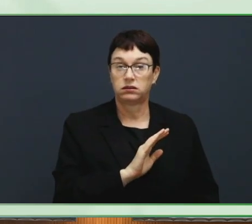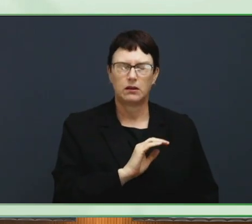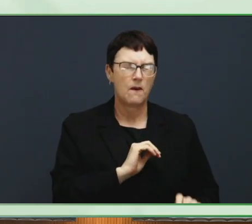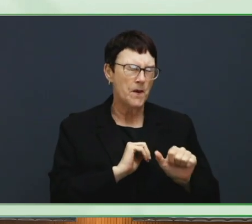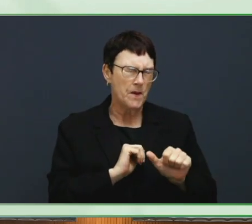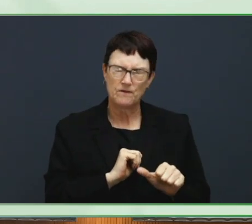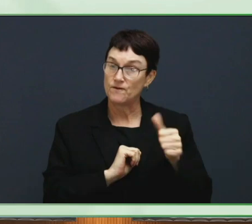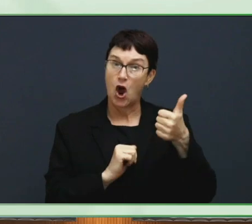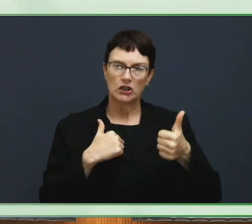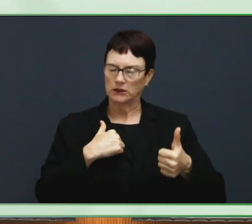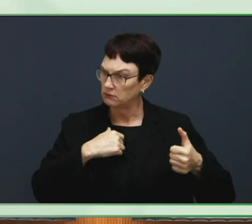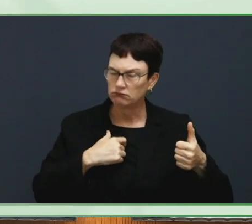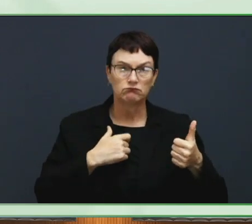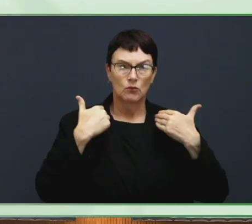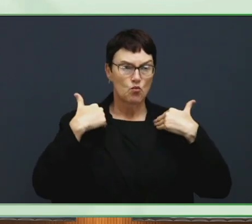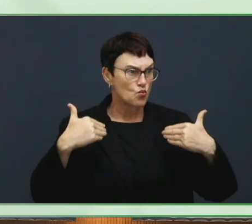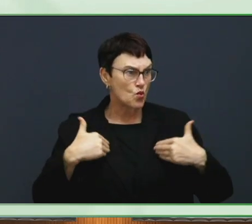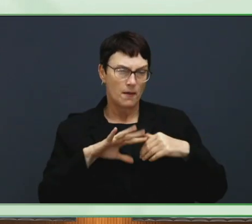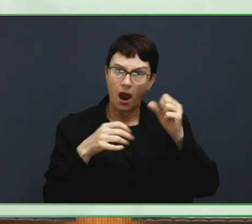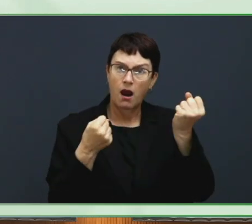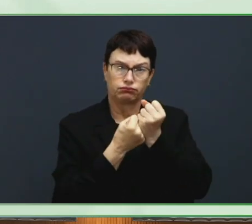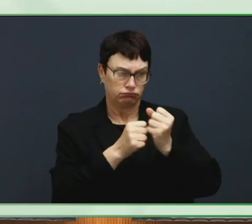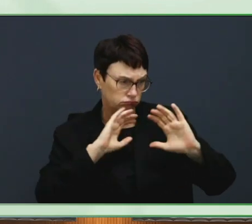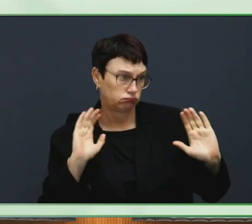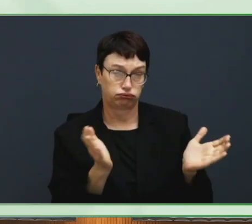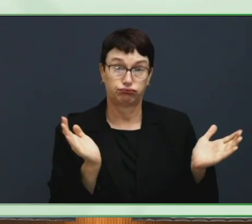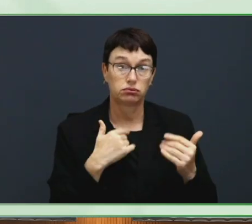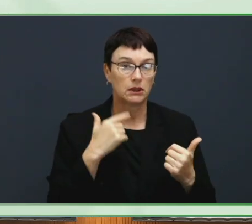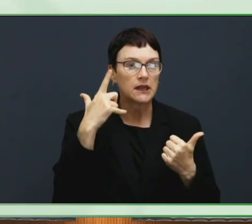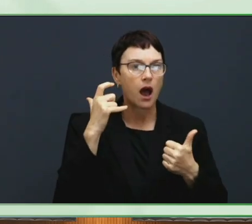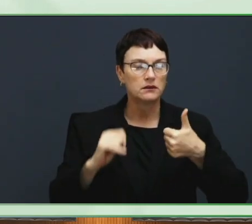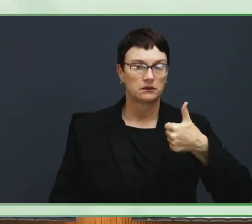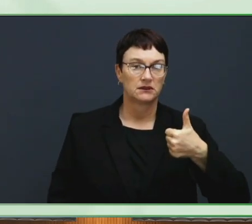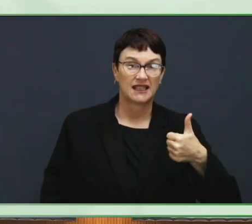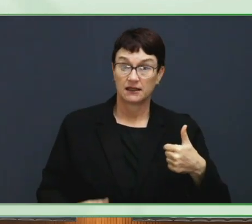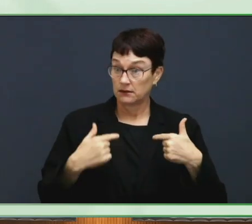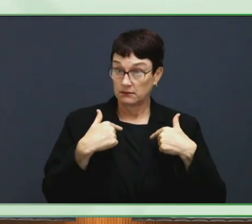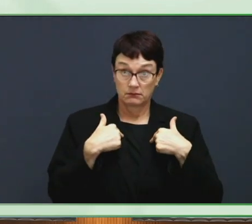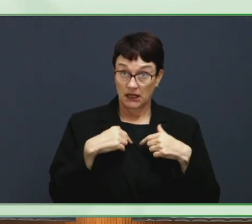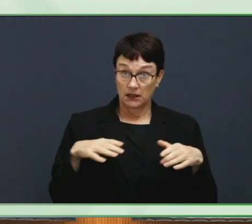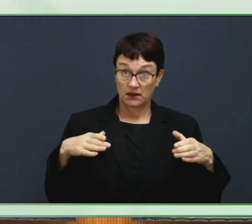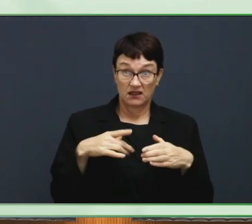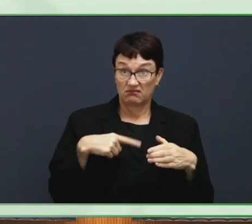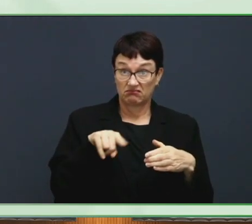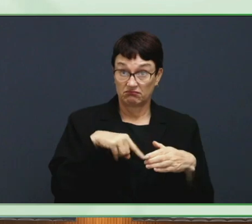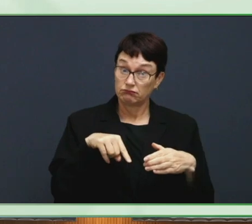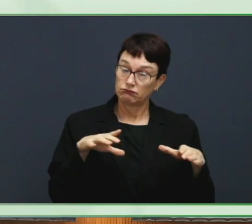activities. In the company, we didn't even have a purchasing